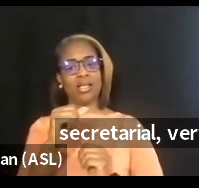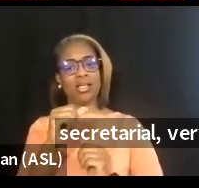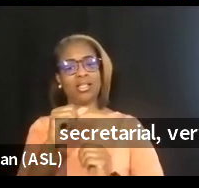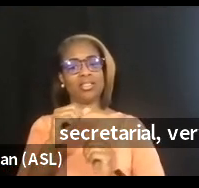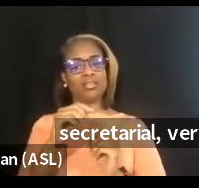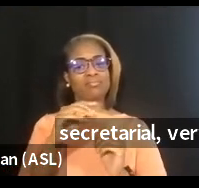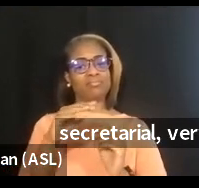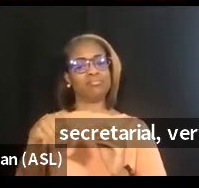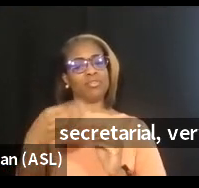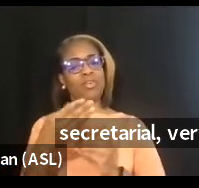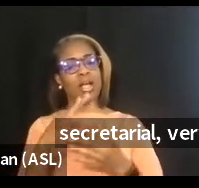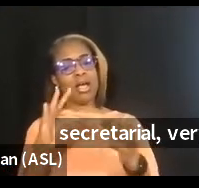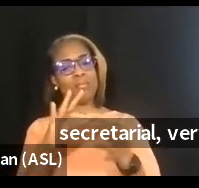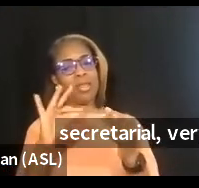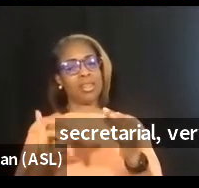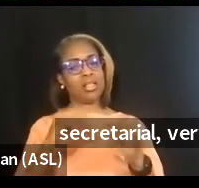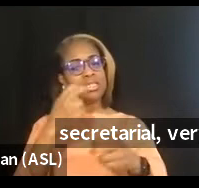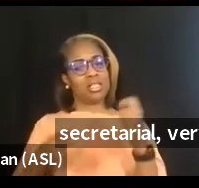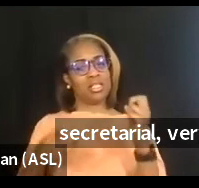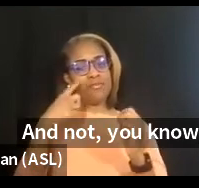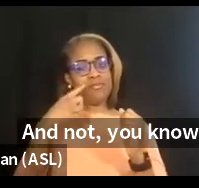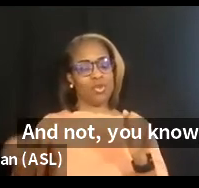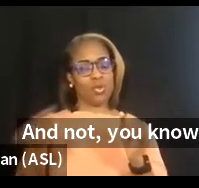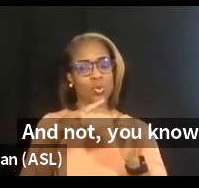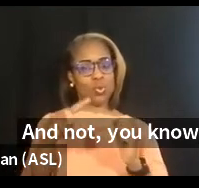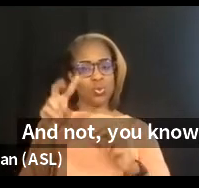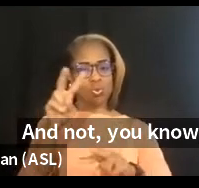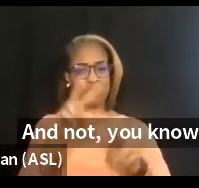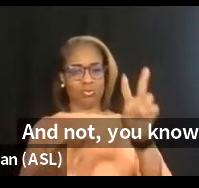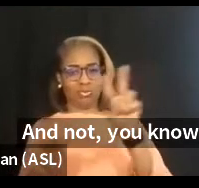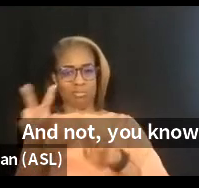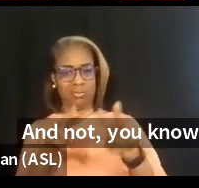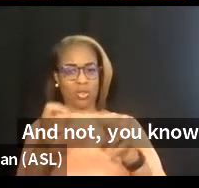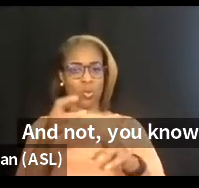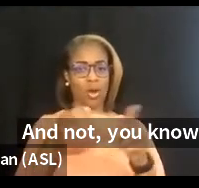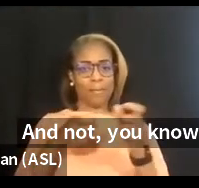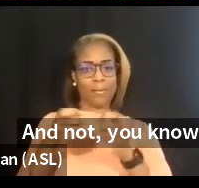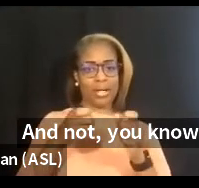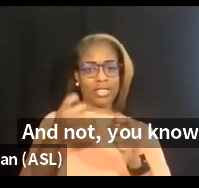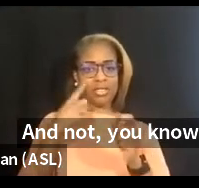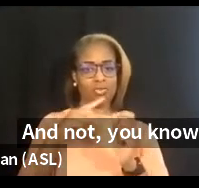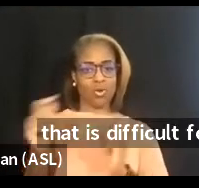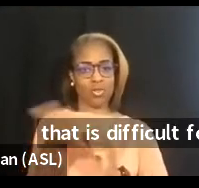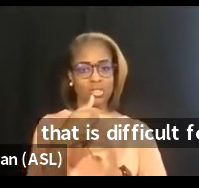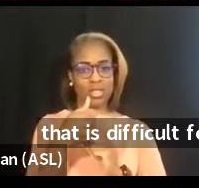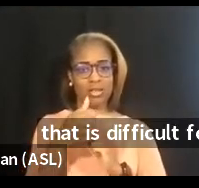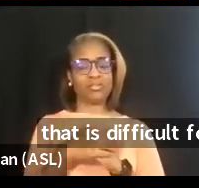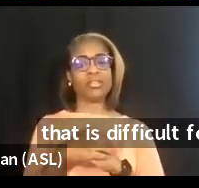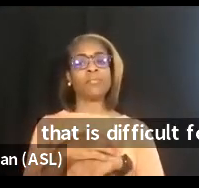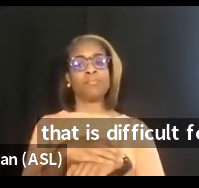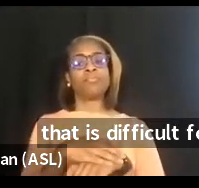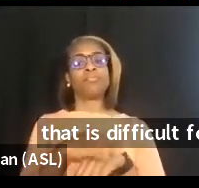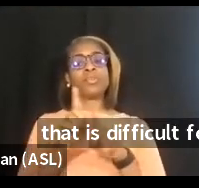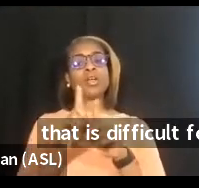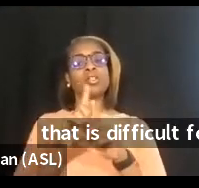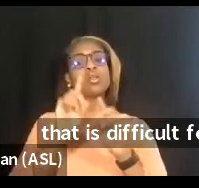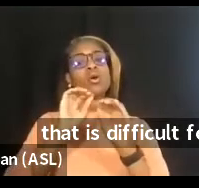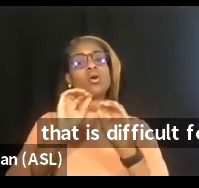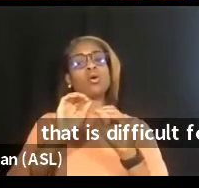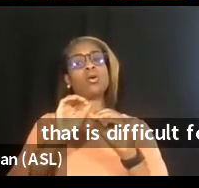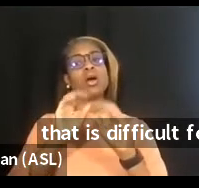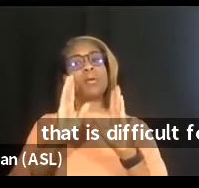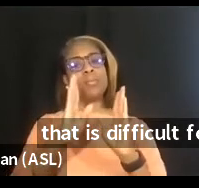way that is difficult for you to look at or to kind of manage. And organization, I think, is the other kind of